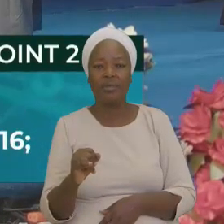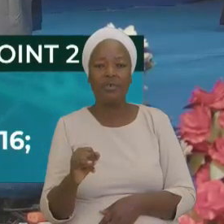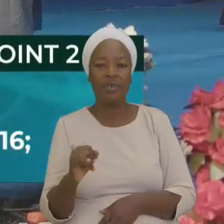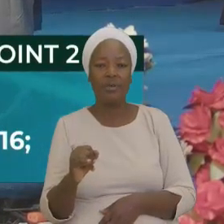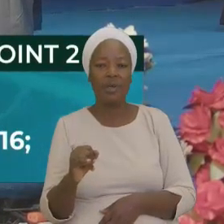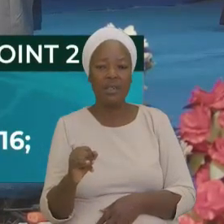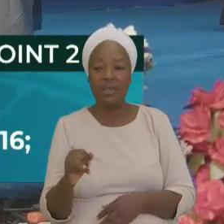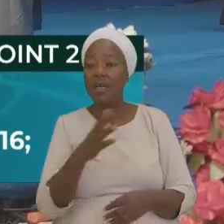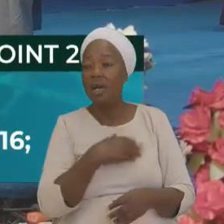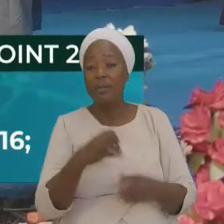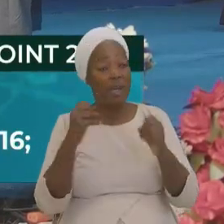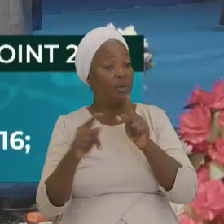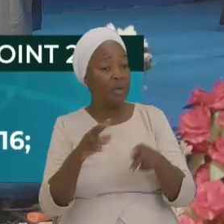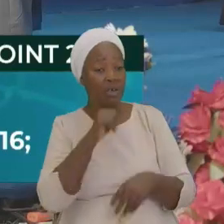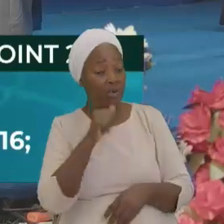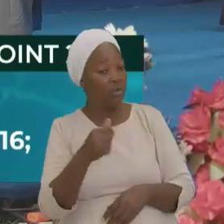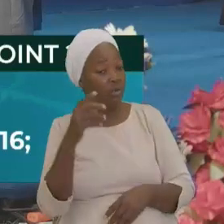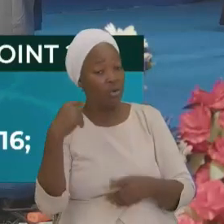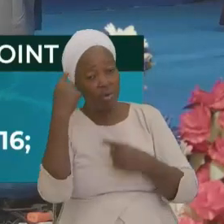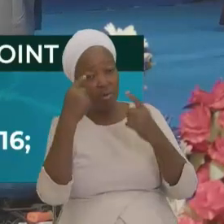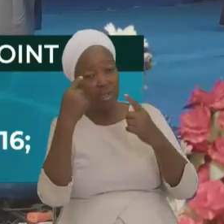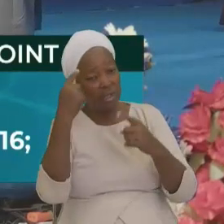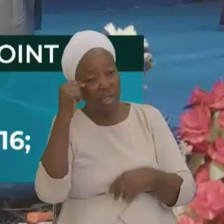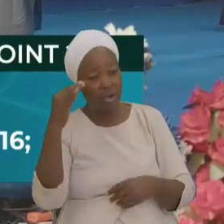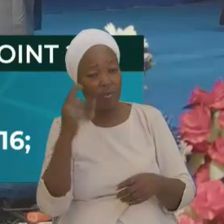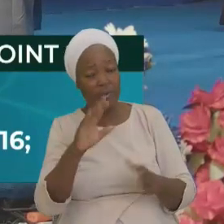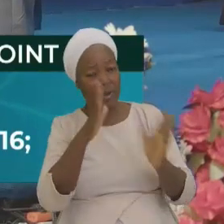Many people are not conscious of the presence of God.